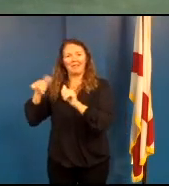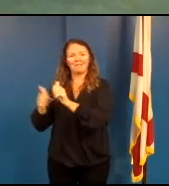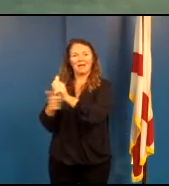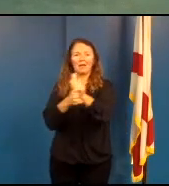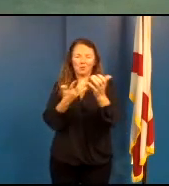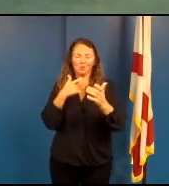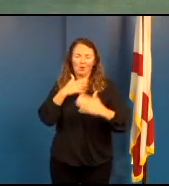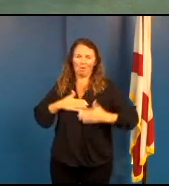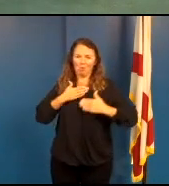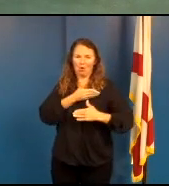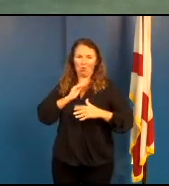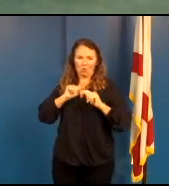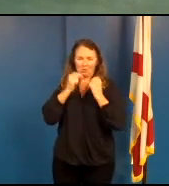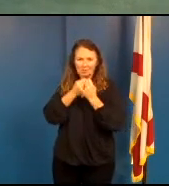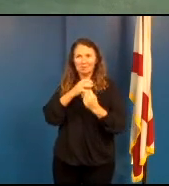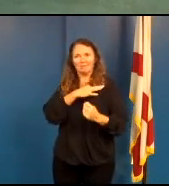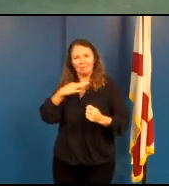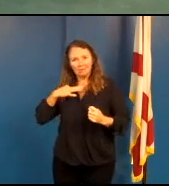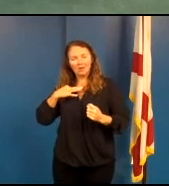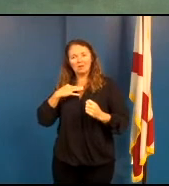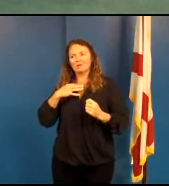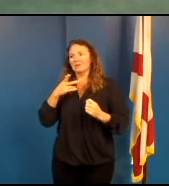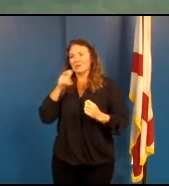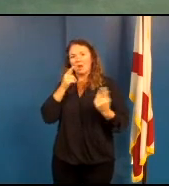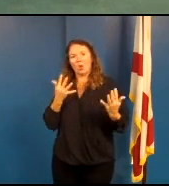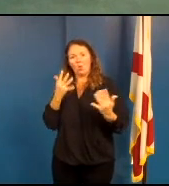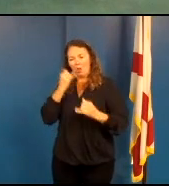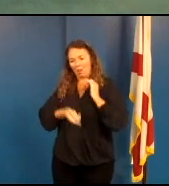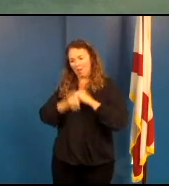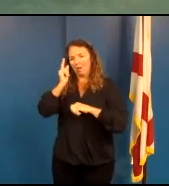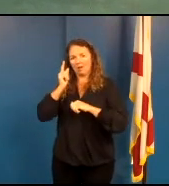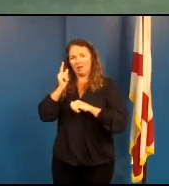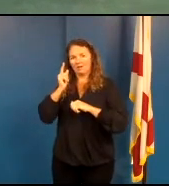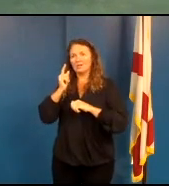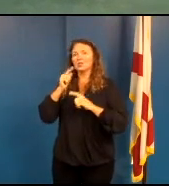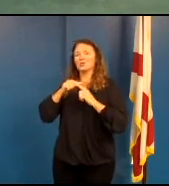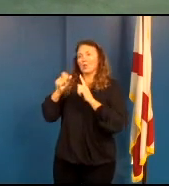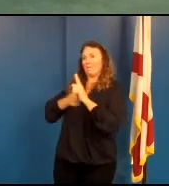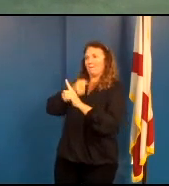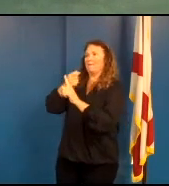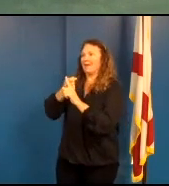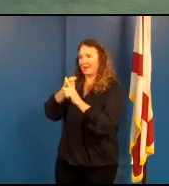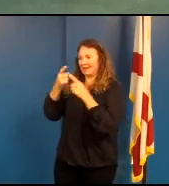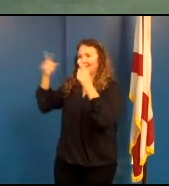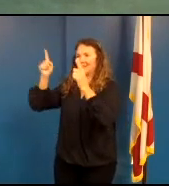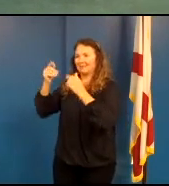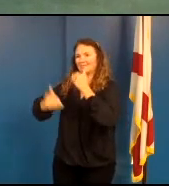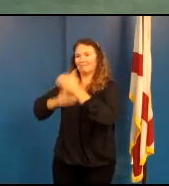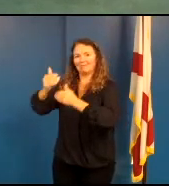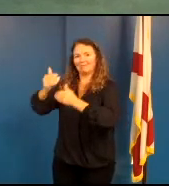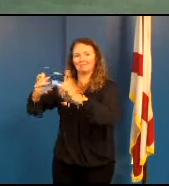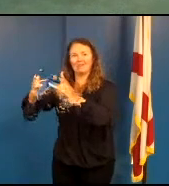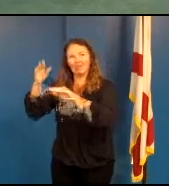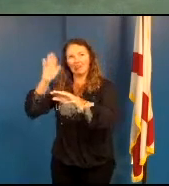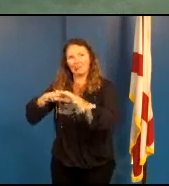team and our faculty and staff is trying not to wait for it to happen to us, but to impact it and be on the front